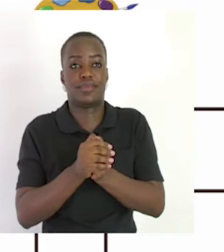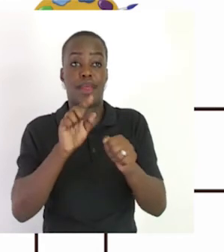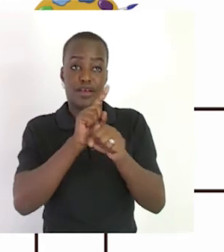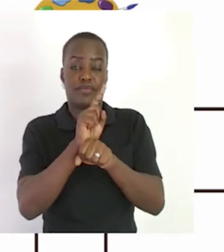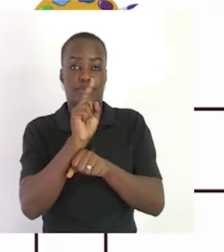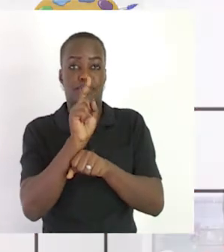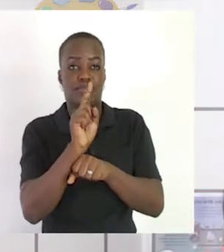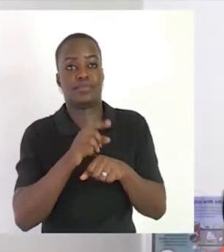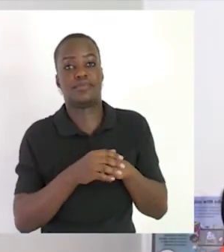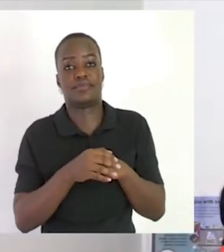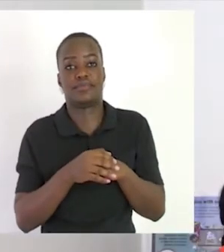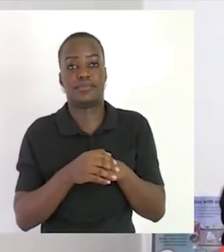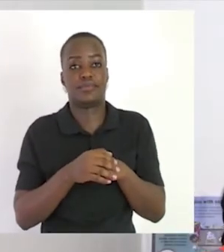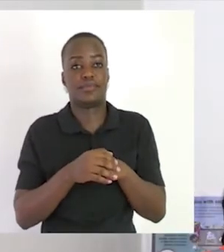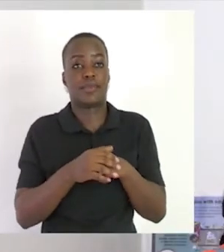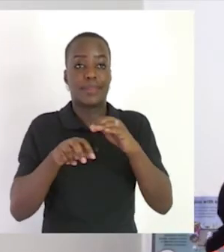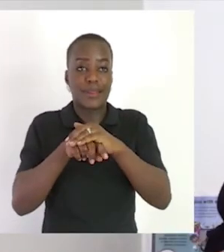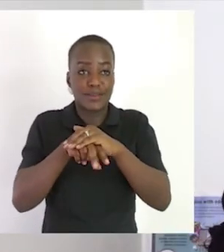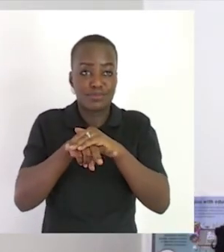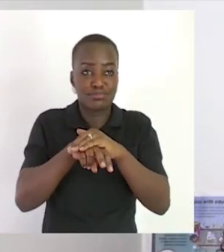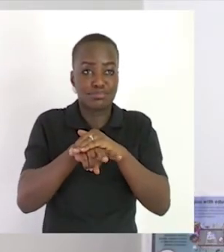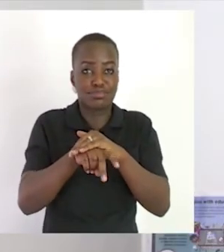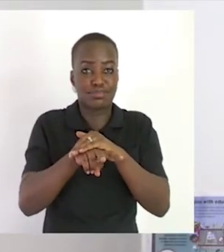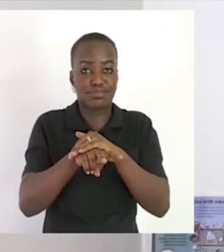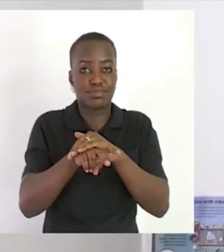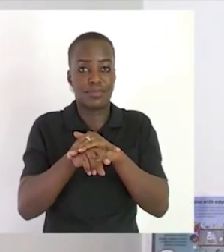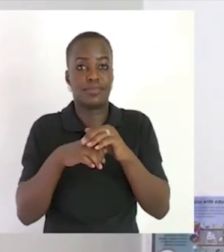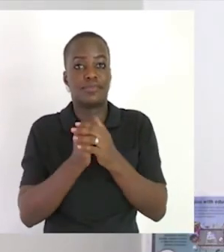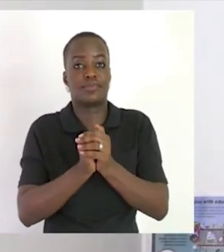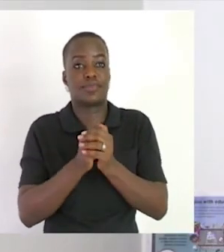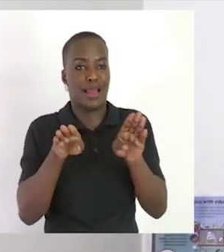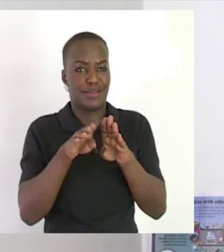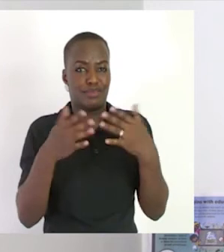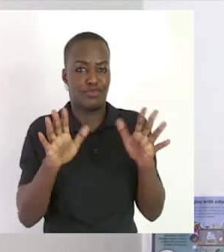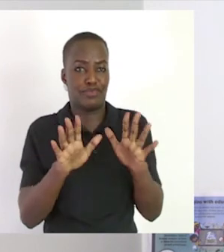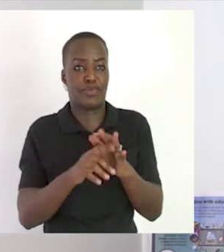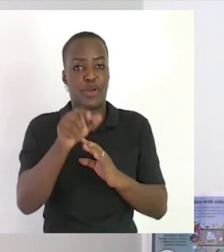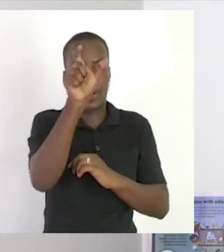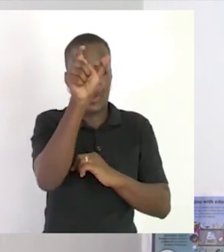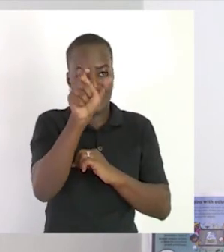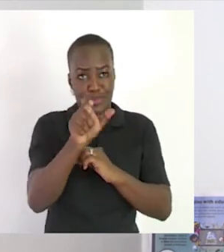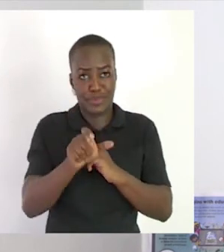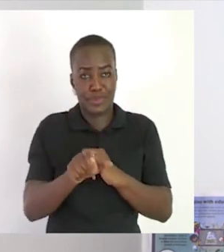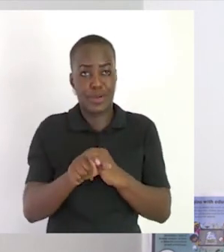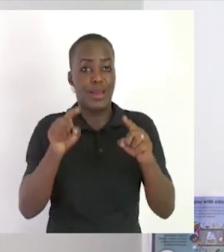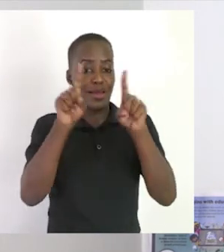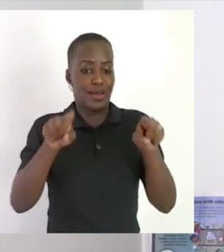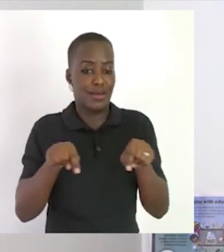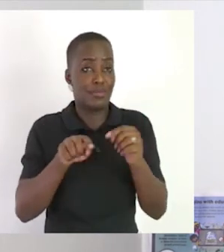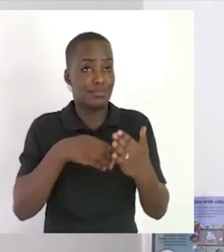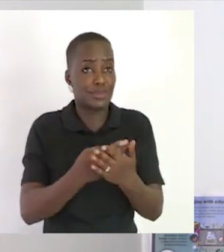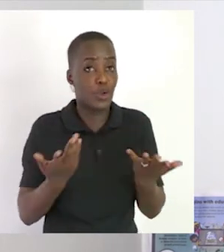one together, the snail. As you can see, I've already done the snail going down because the picture was on